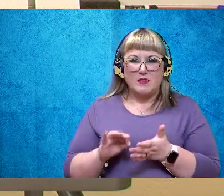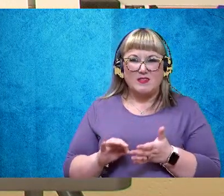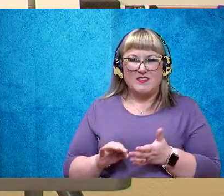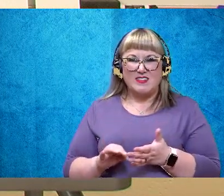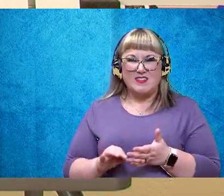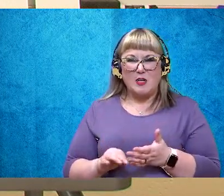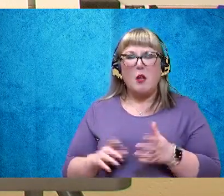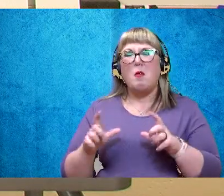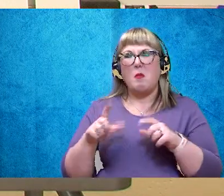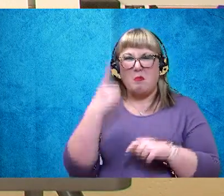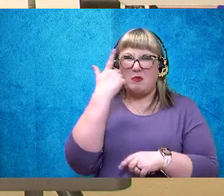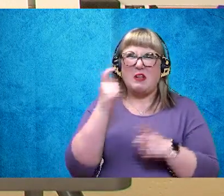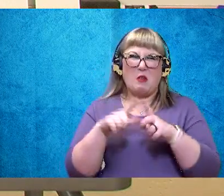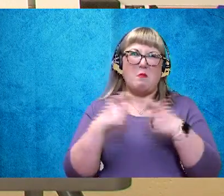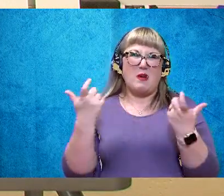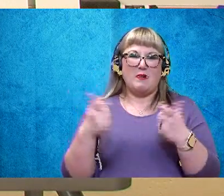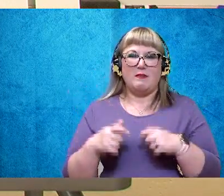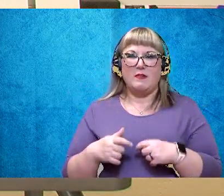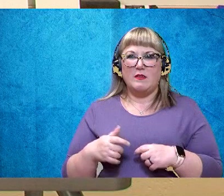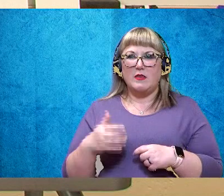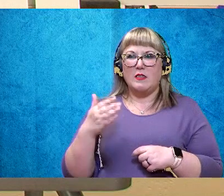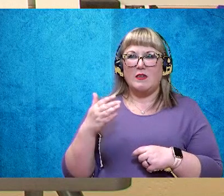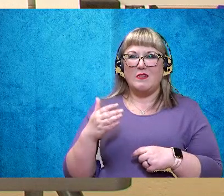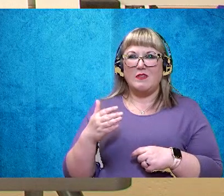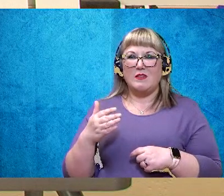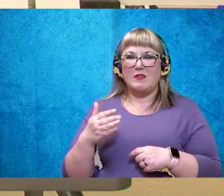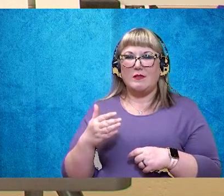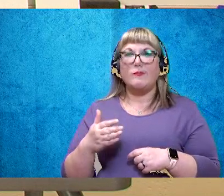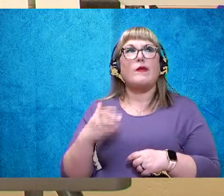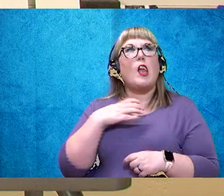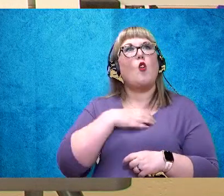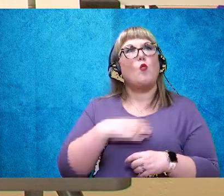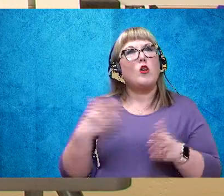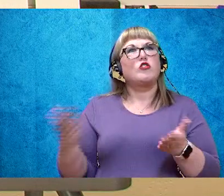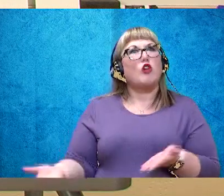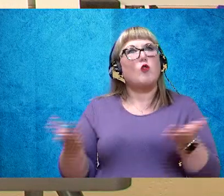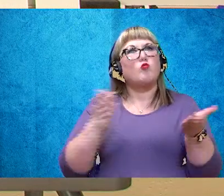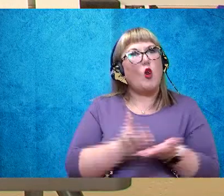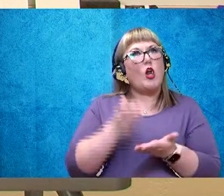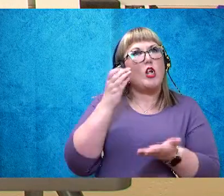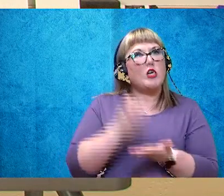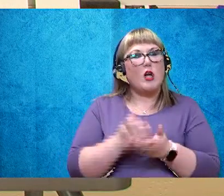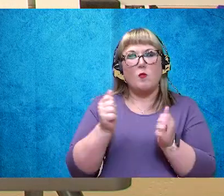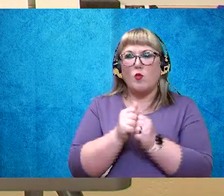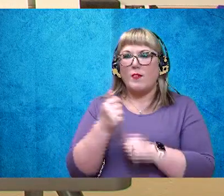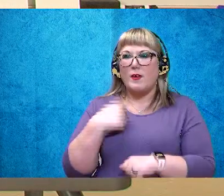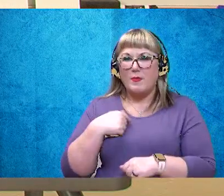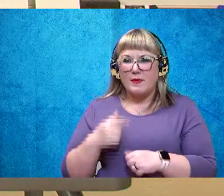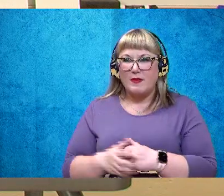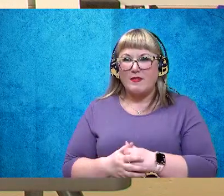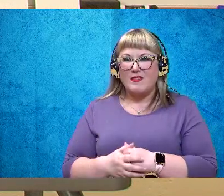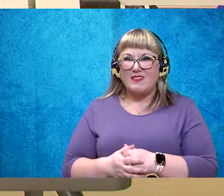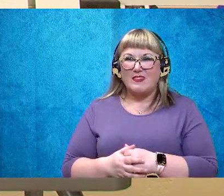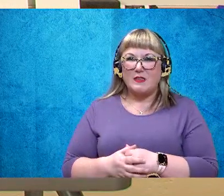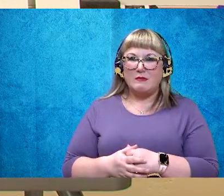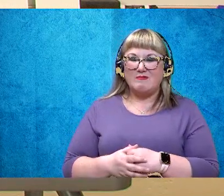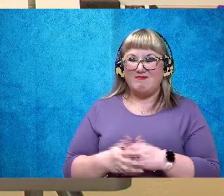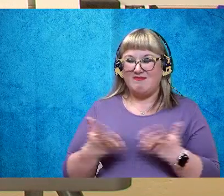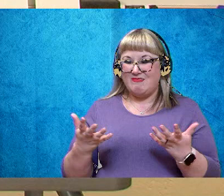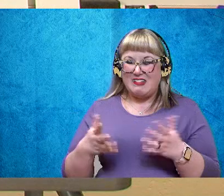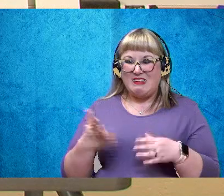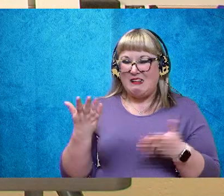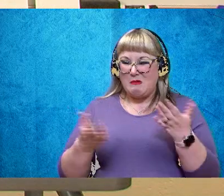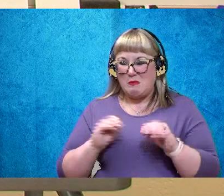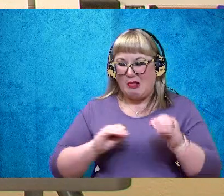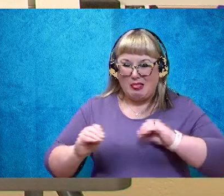because they're bigger. And I wish I would have brought a cup with me today because sometimes when I'm counting things that kind of move and roll and are